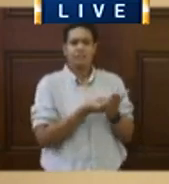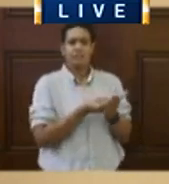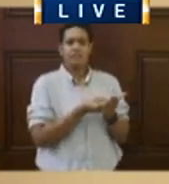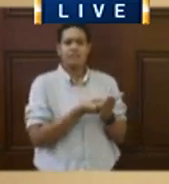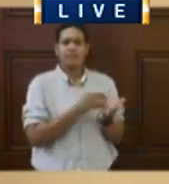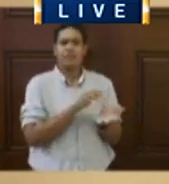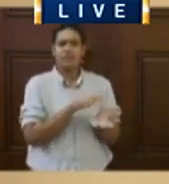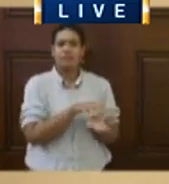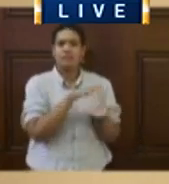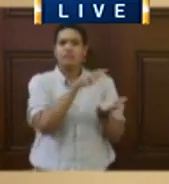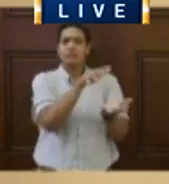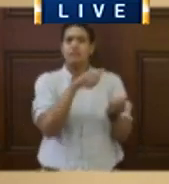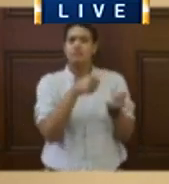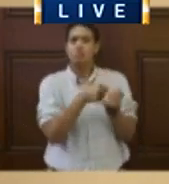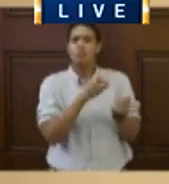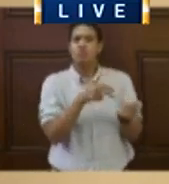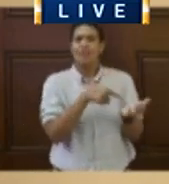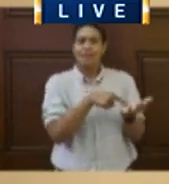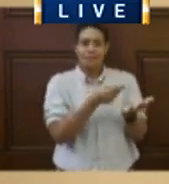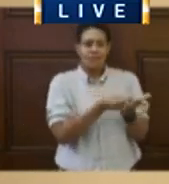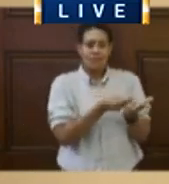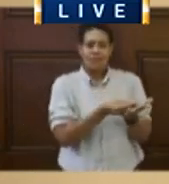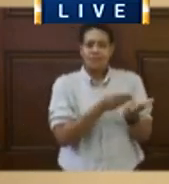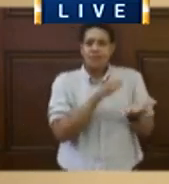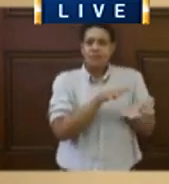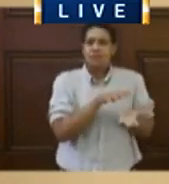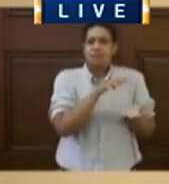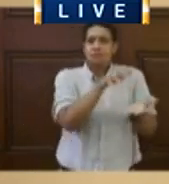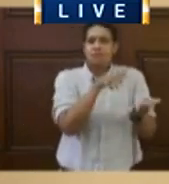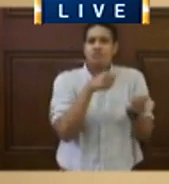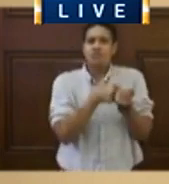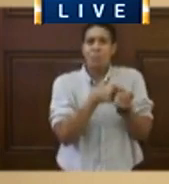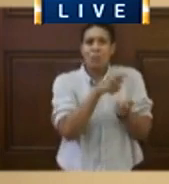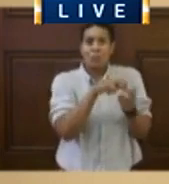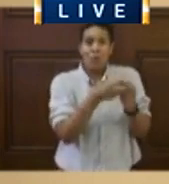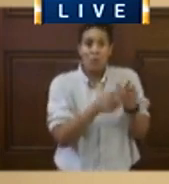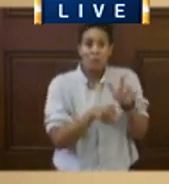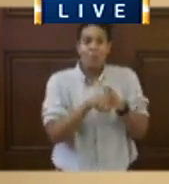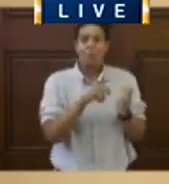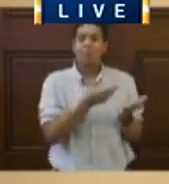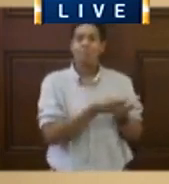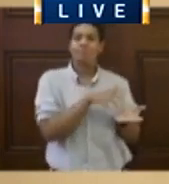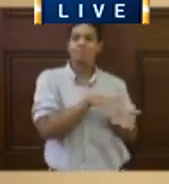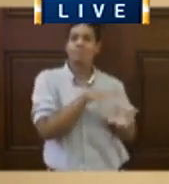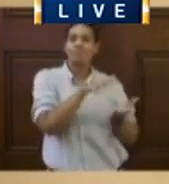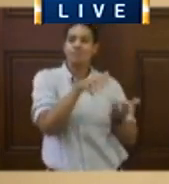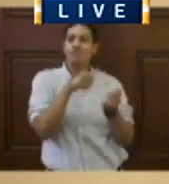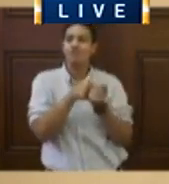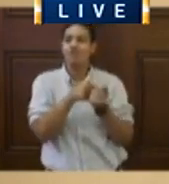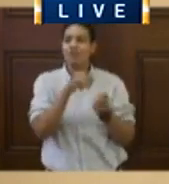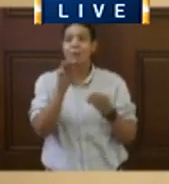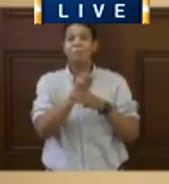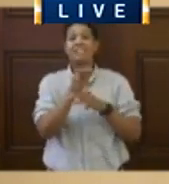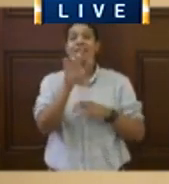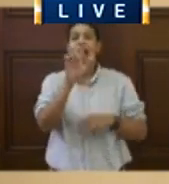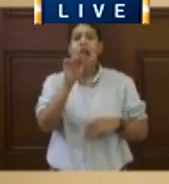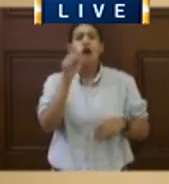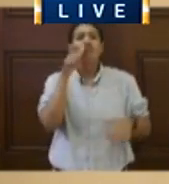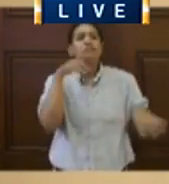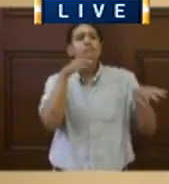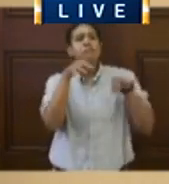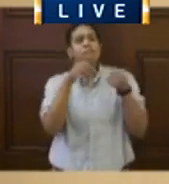to have fiscal measures to address this problem that we have. Minister Clark, you just outlined those measures,